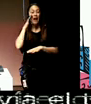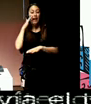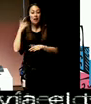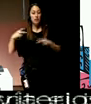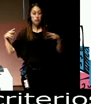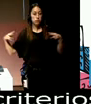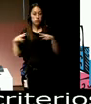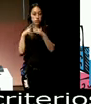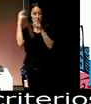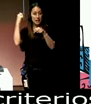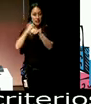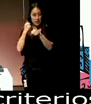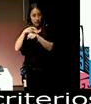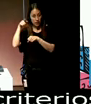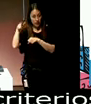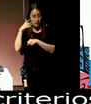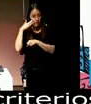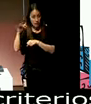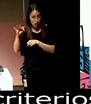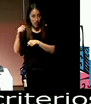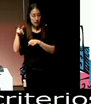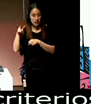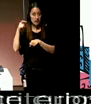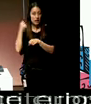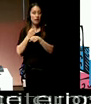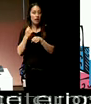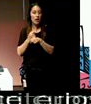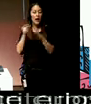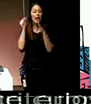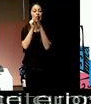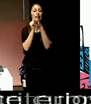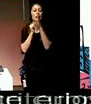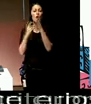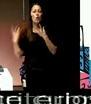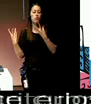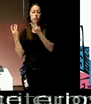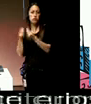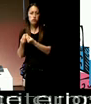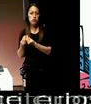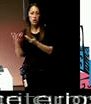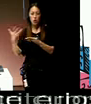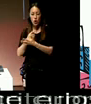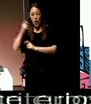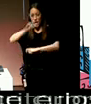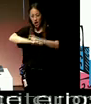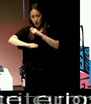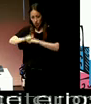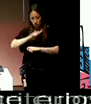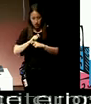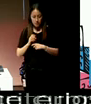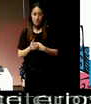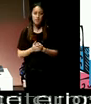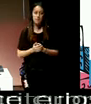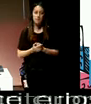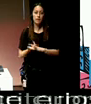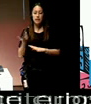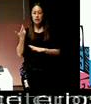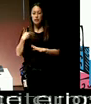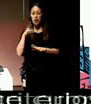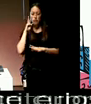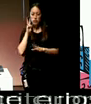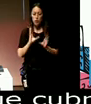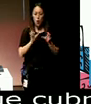council, and we also work with 4 representative associations. Each association